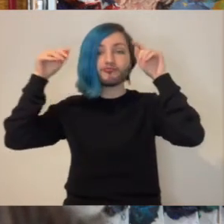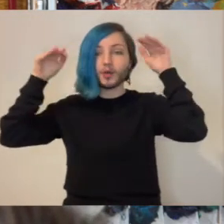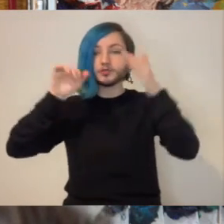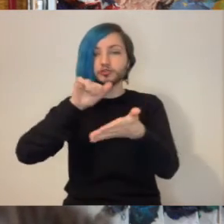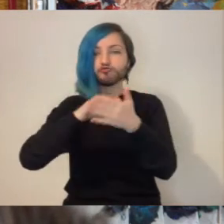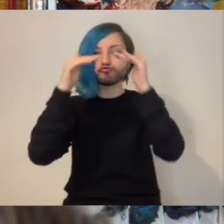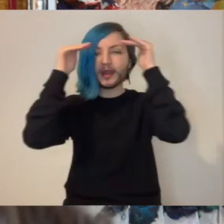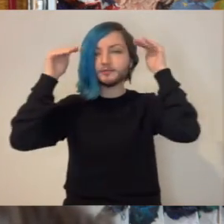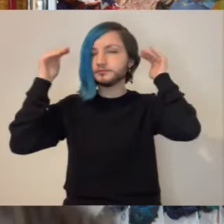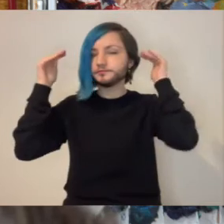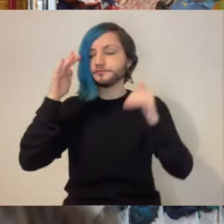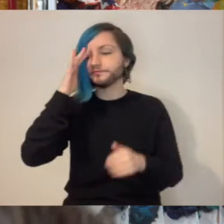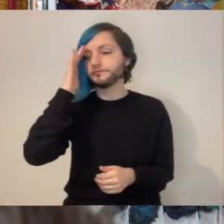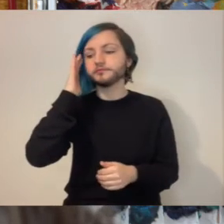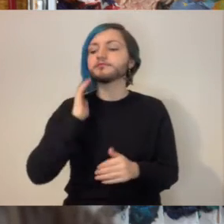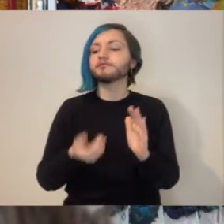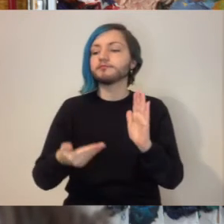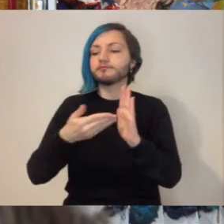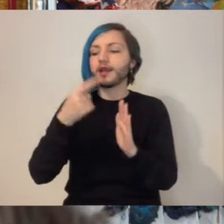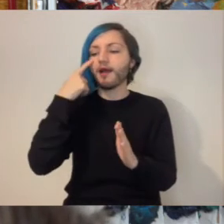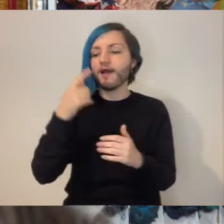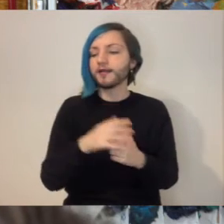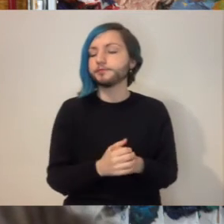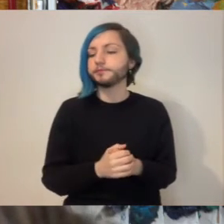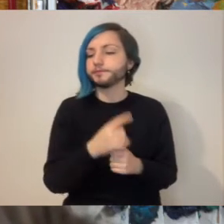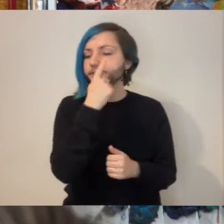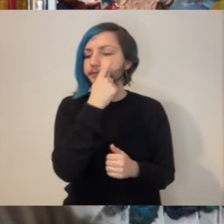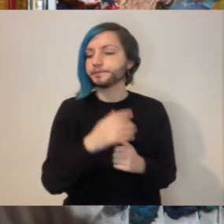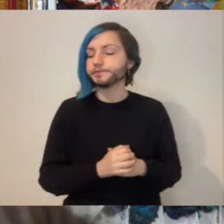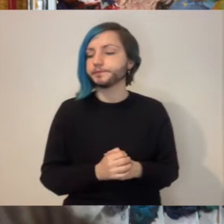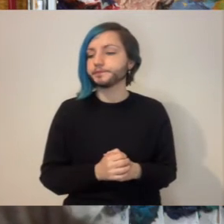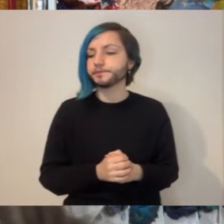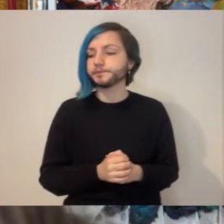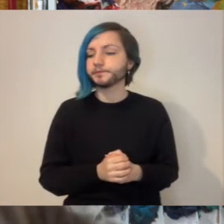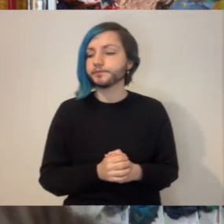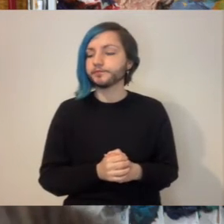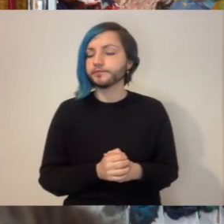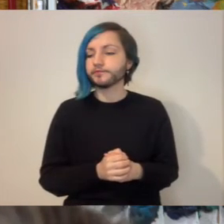the eye in like that.